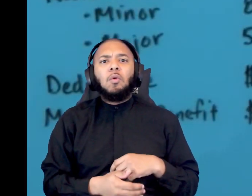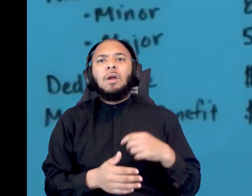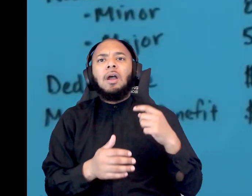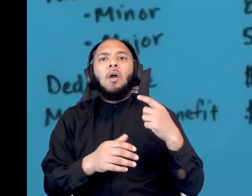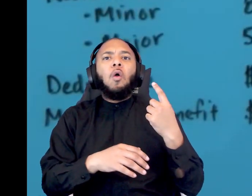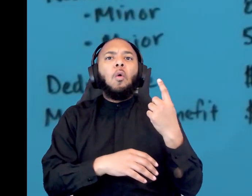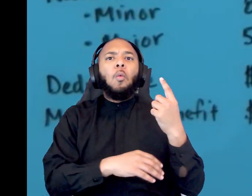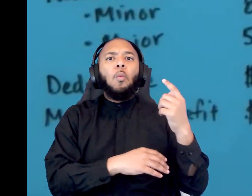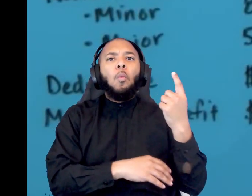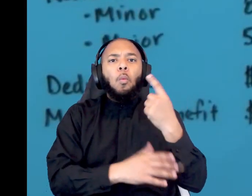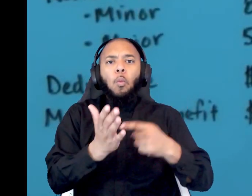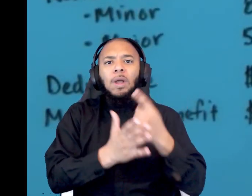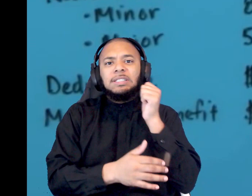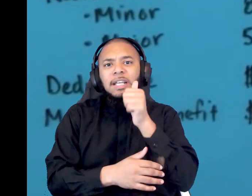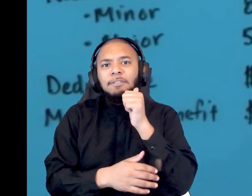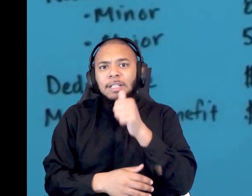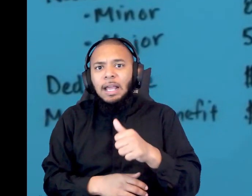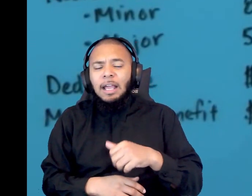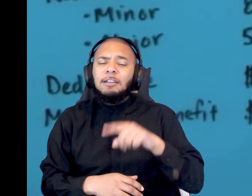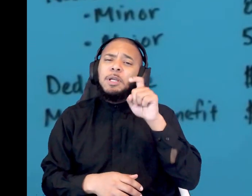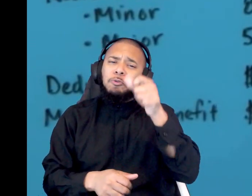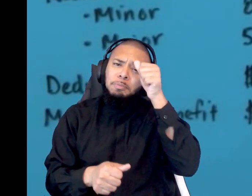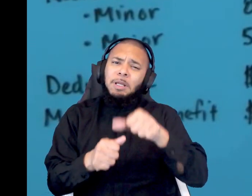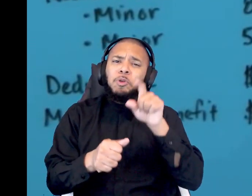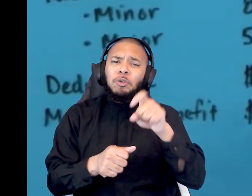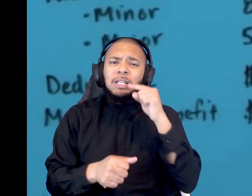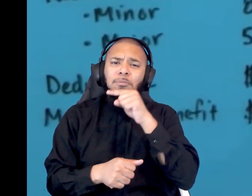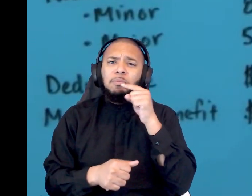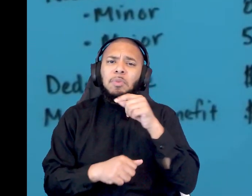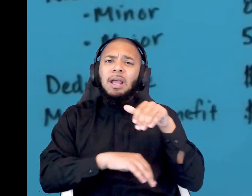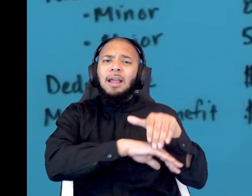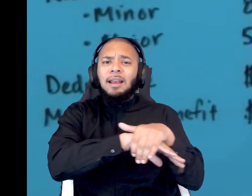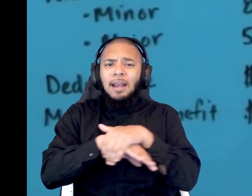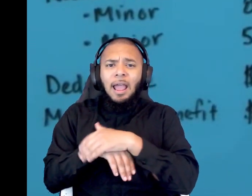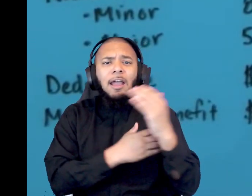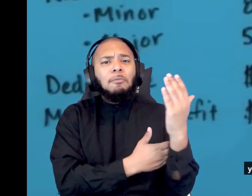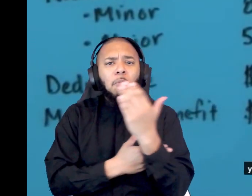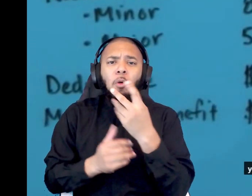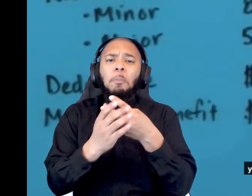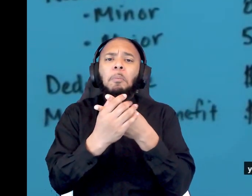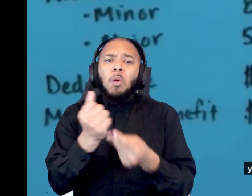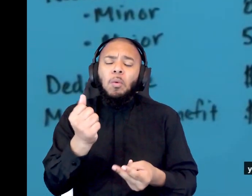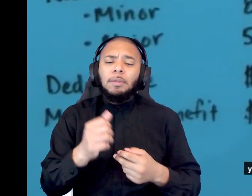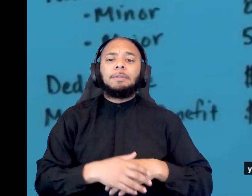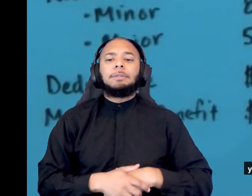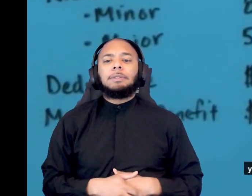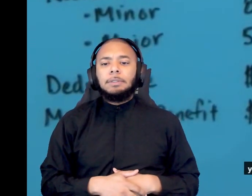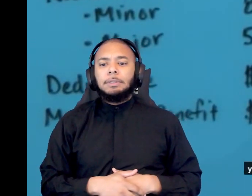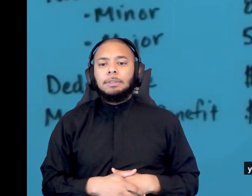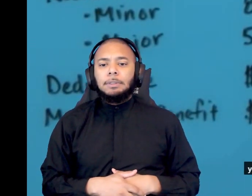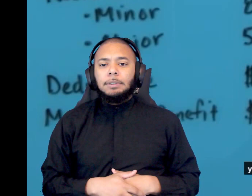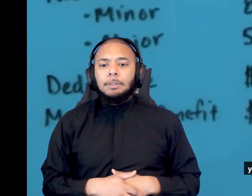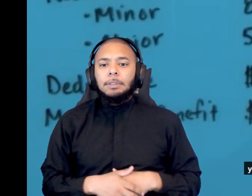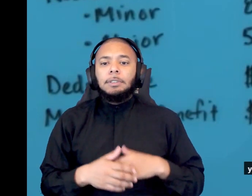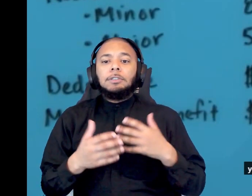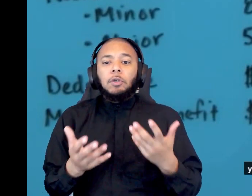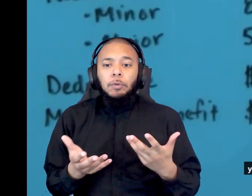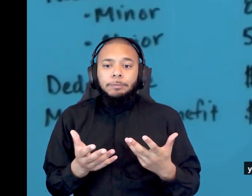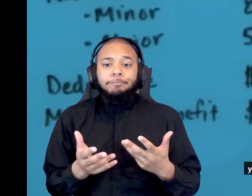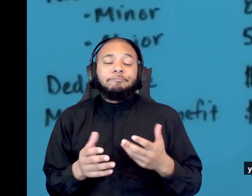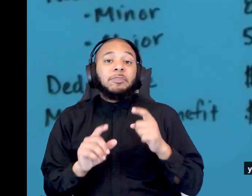you $300. So they drilled out the decay, put a composite filling in, and then for your troubles, charged you